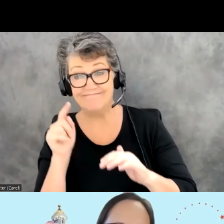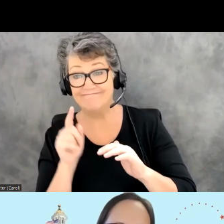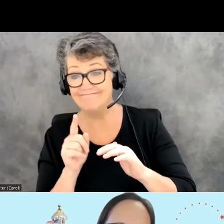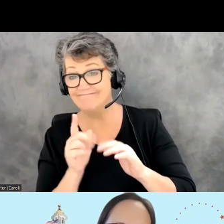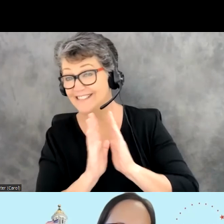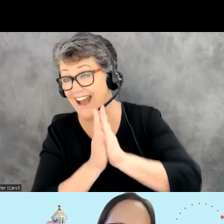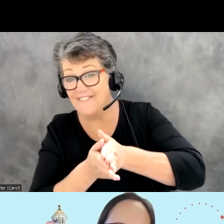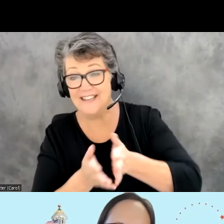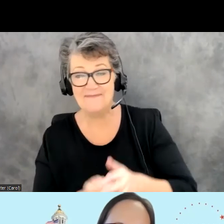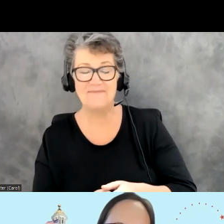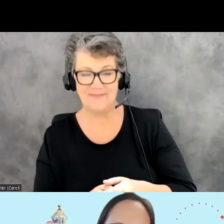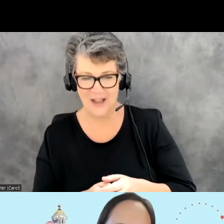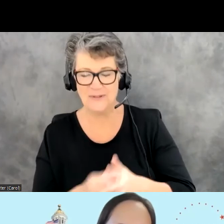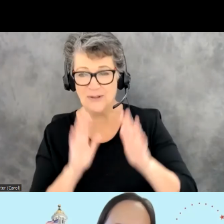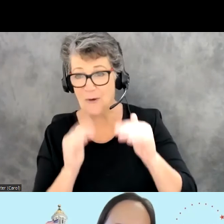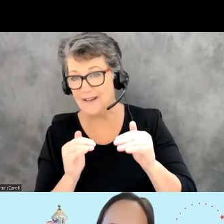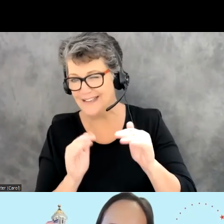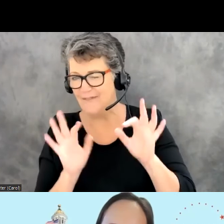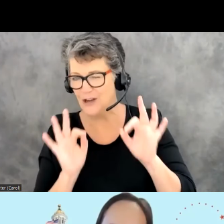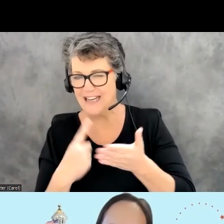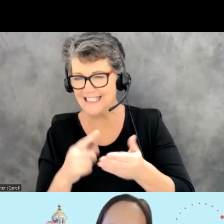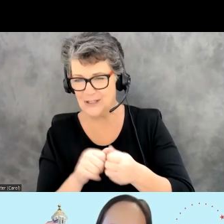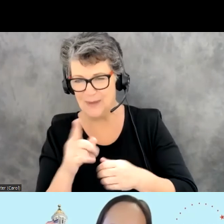we'll looking forward to having a great discussion with you